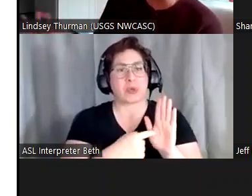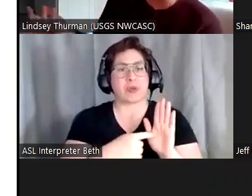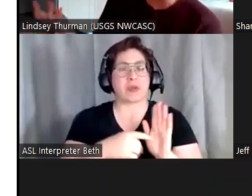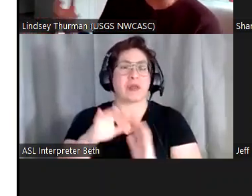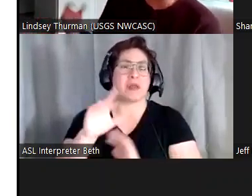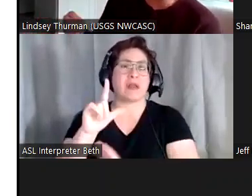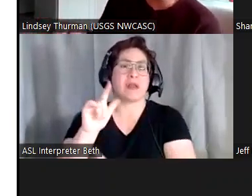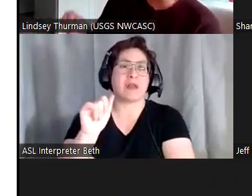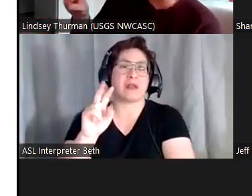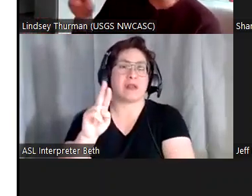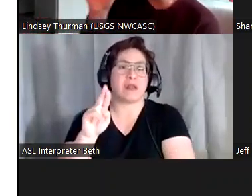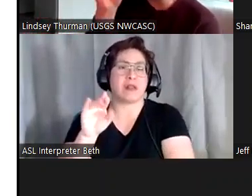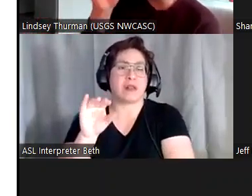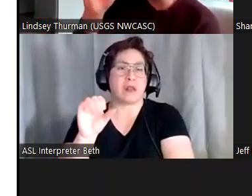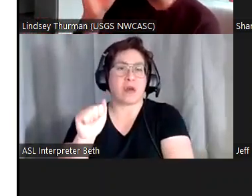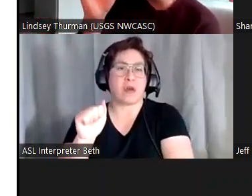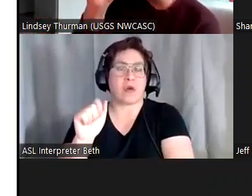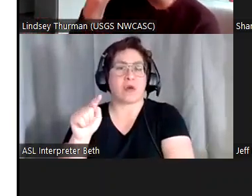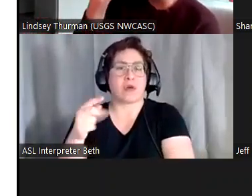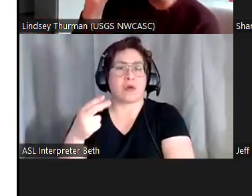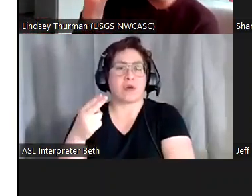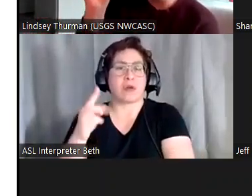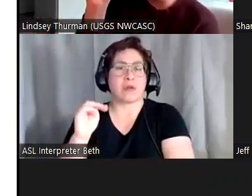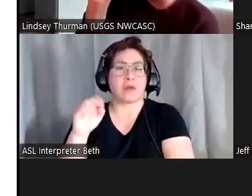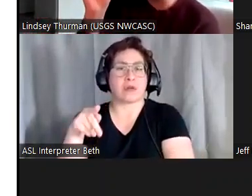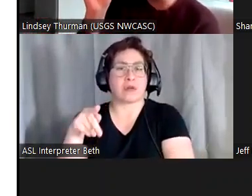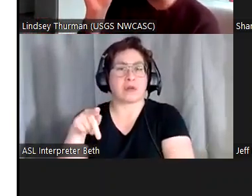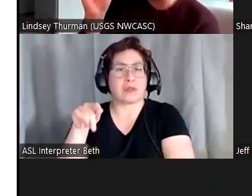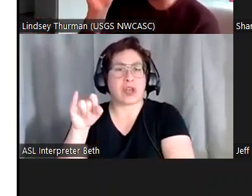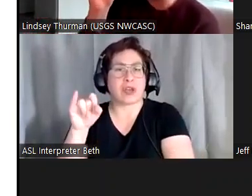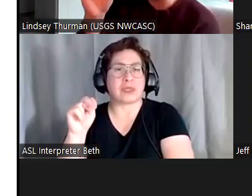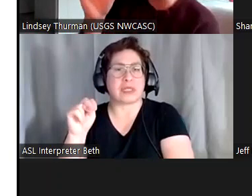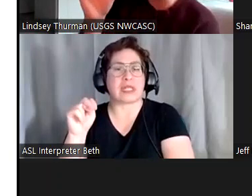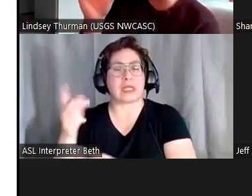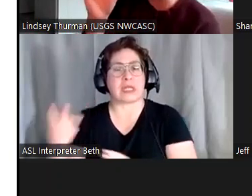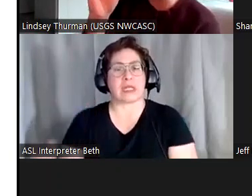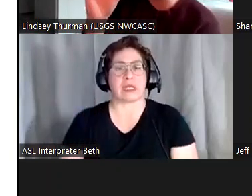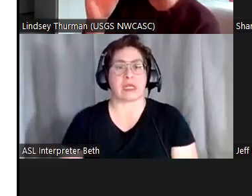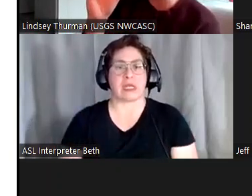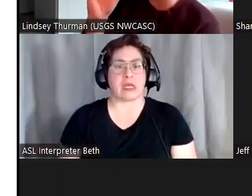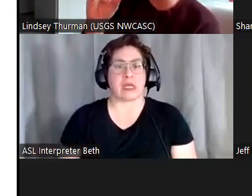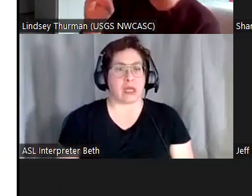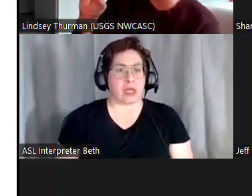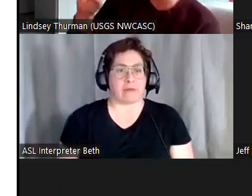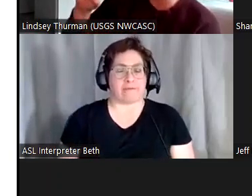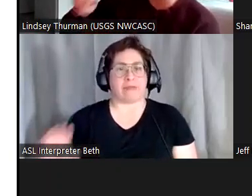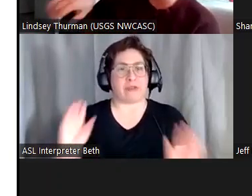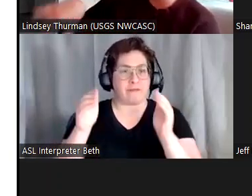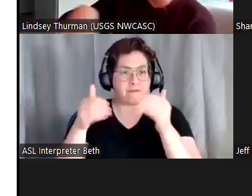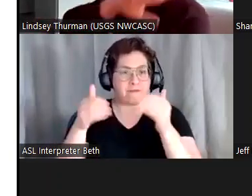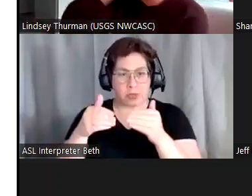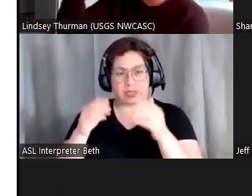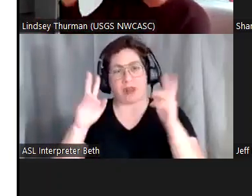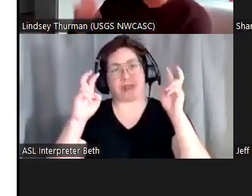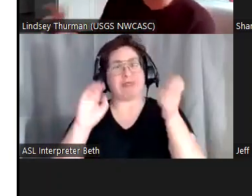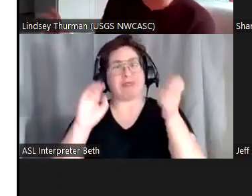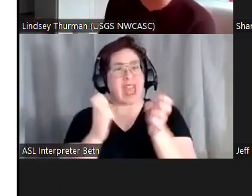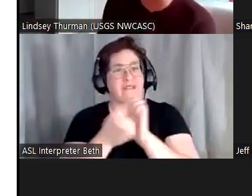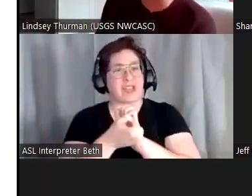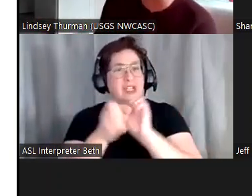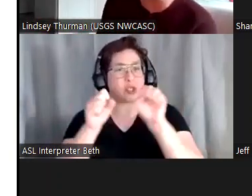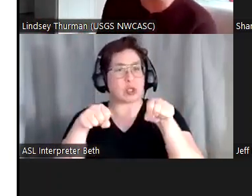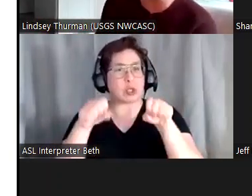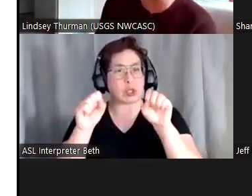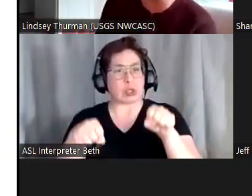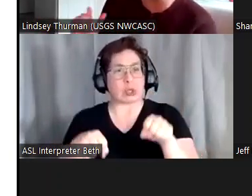Thompson, and she's focused in on that one pie slice of the wheel, which is evolutionary potential. And we've tried to really unravel all